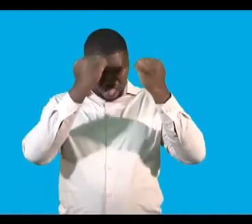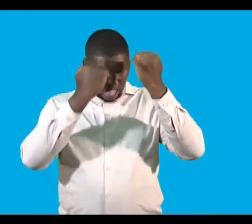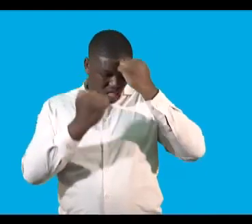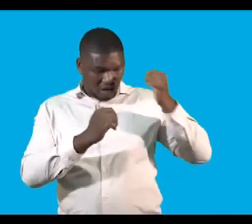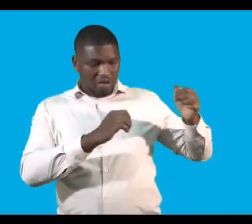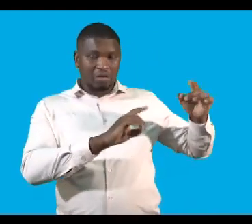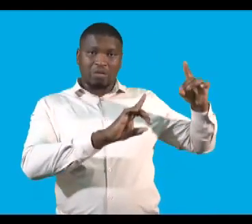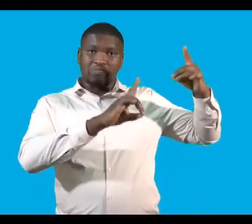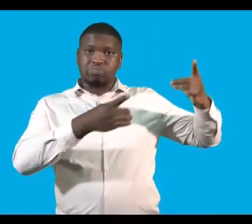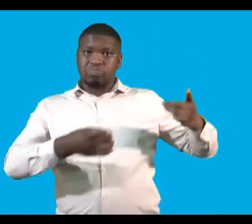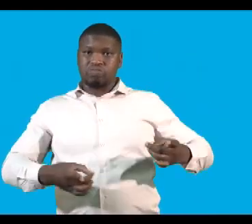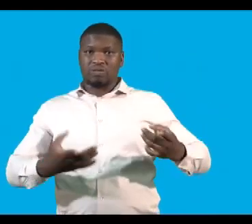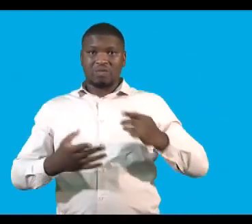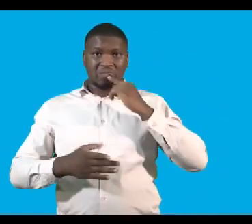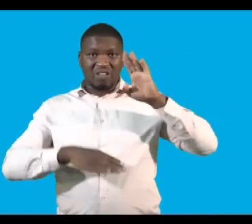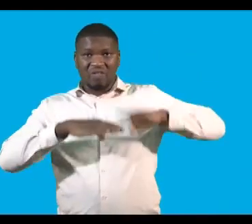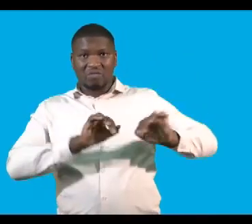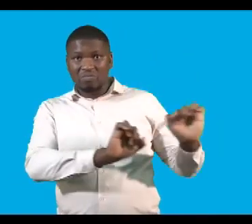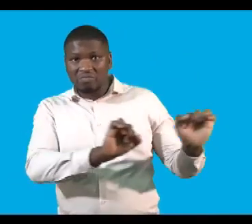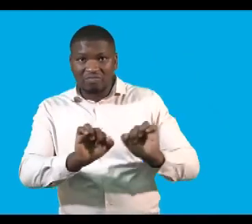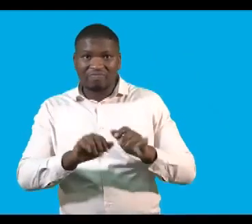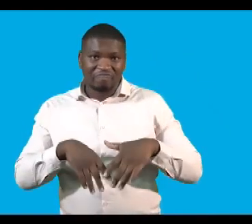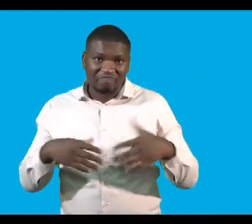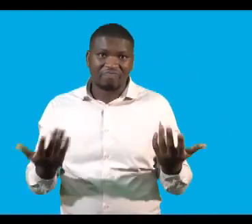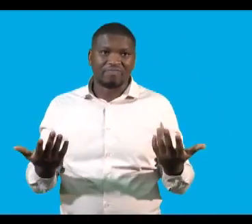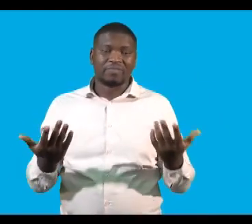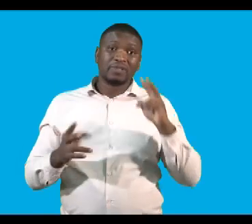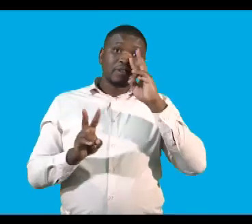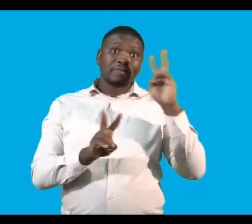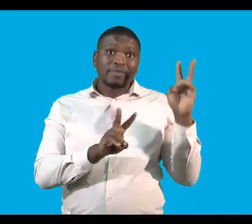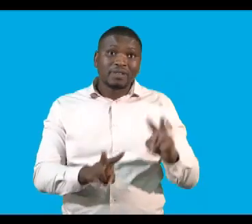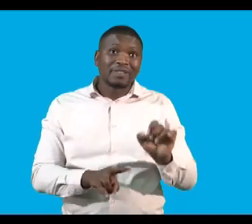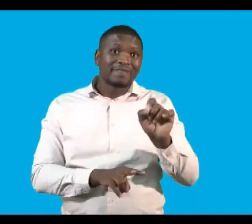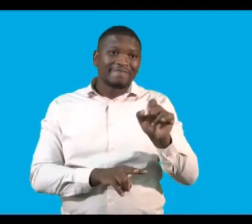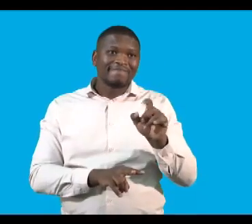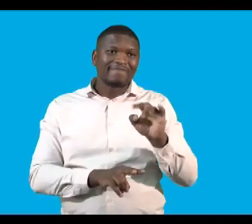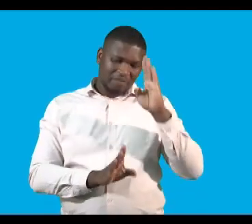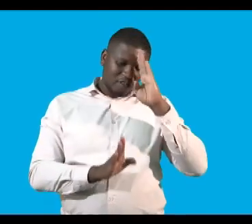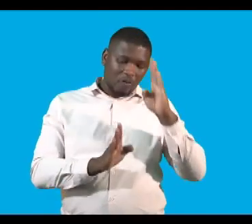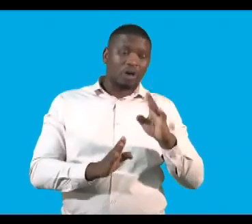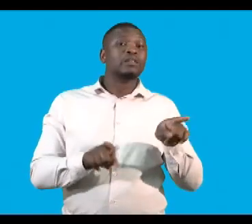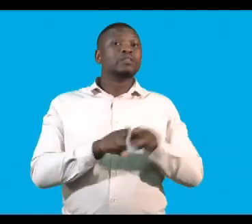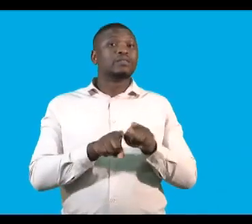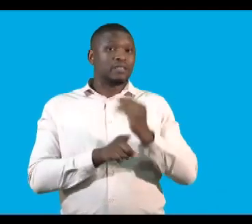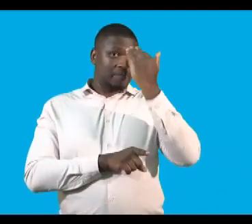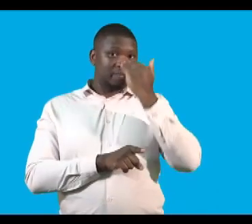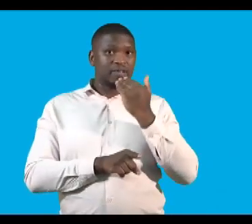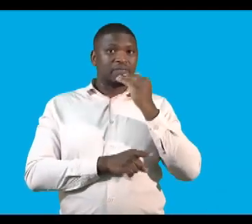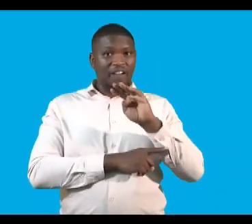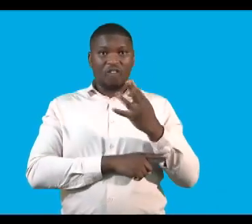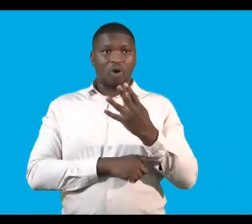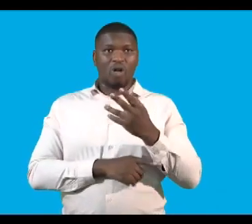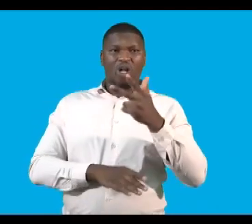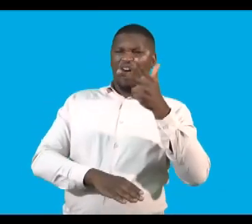fault. We can look at the visual. The focus is completely on this character. And then, of course, in frame 4, the shouting